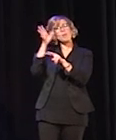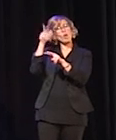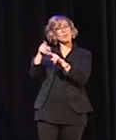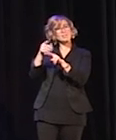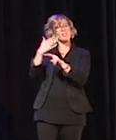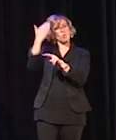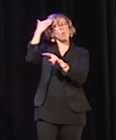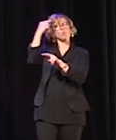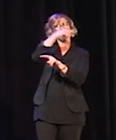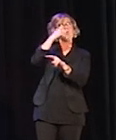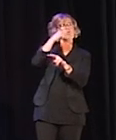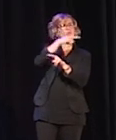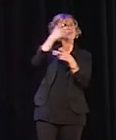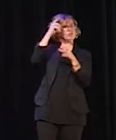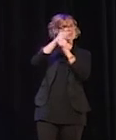better.